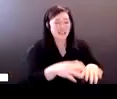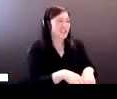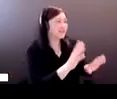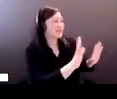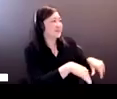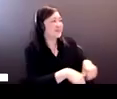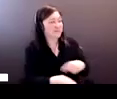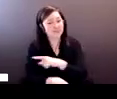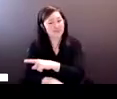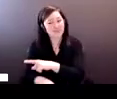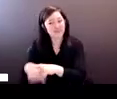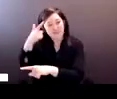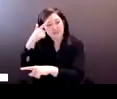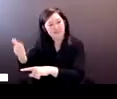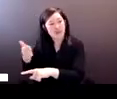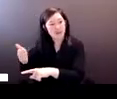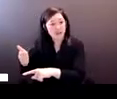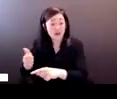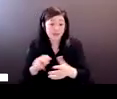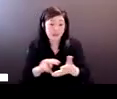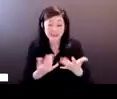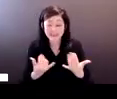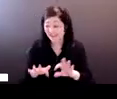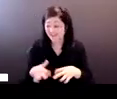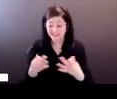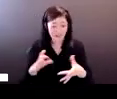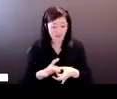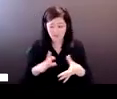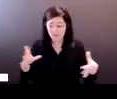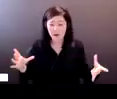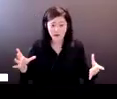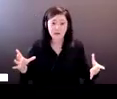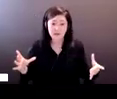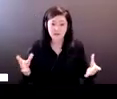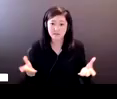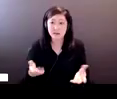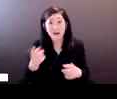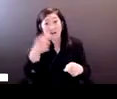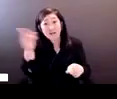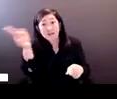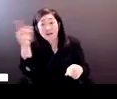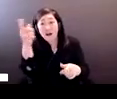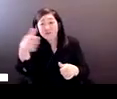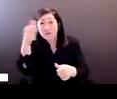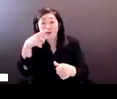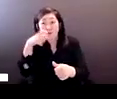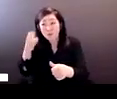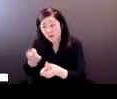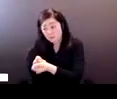family relationships, and the board are suffering no consequences for their